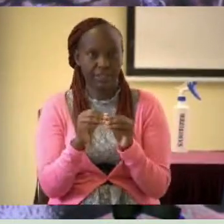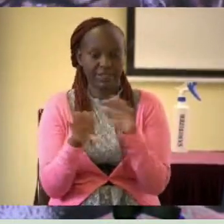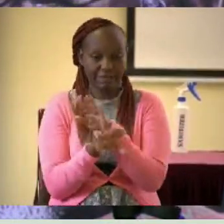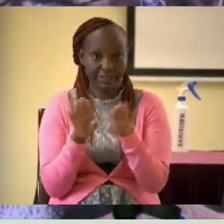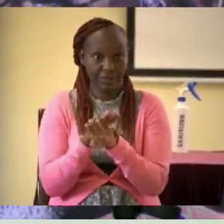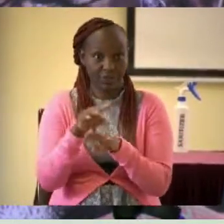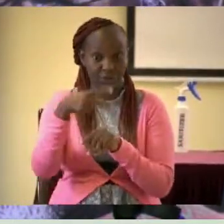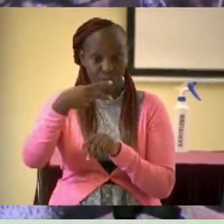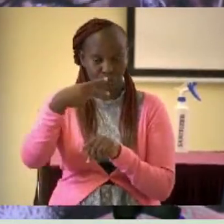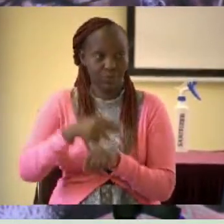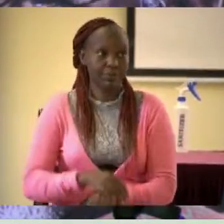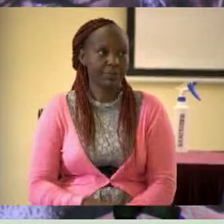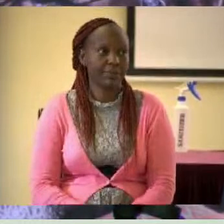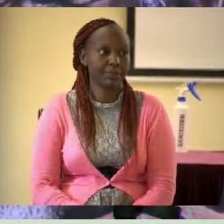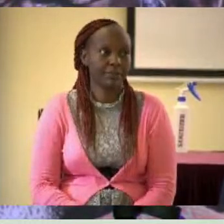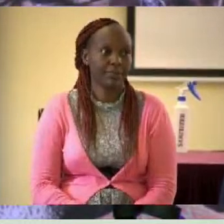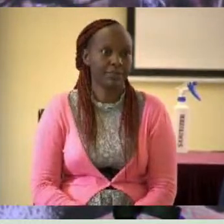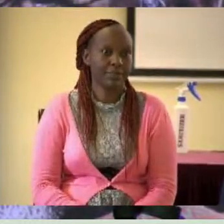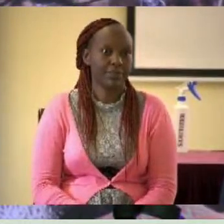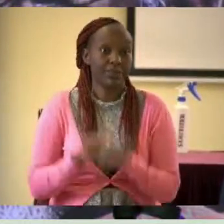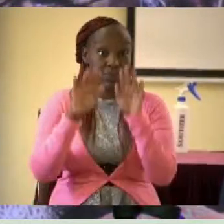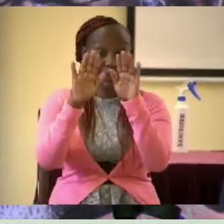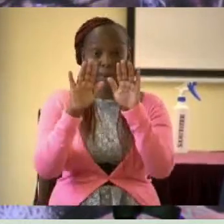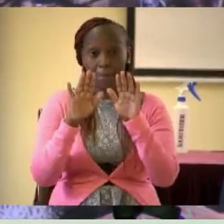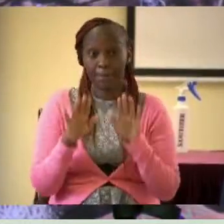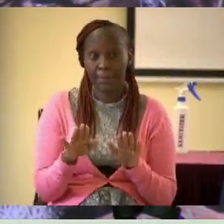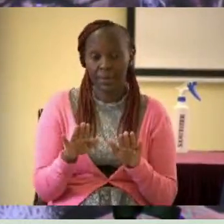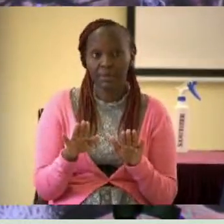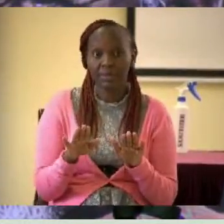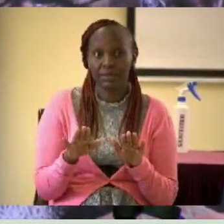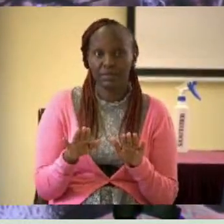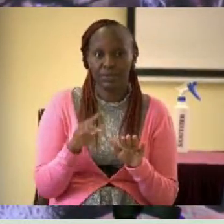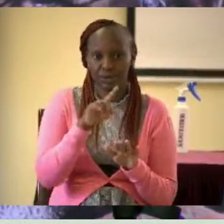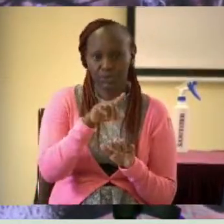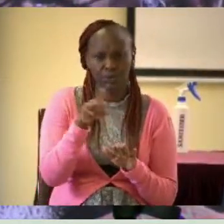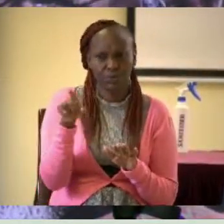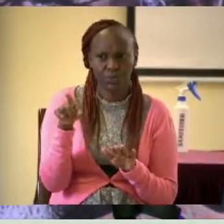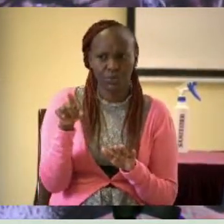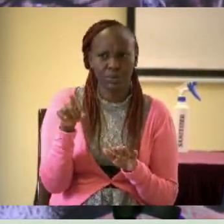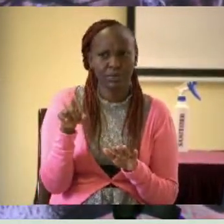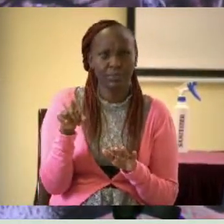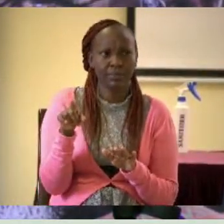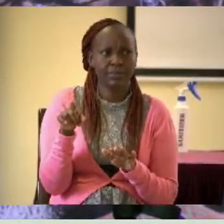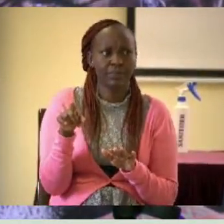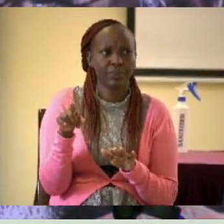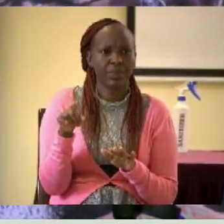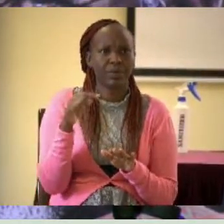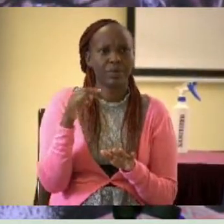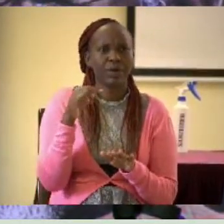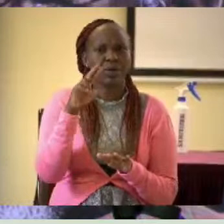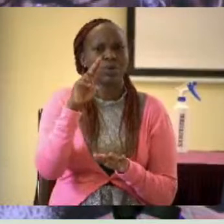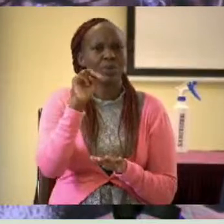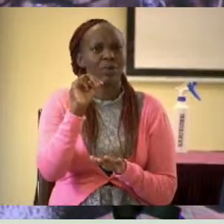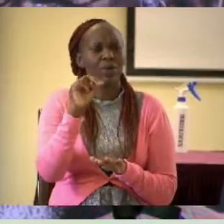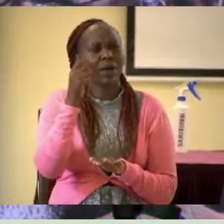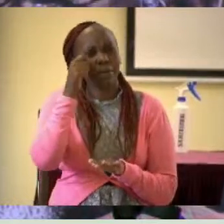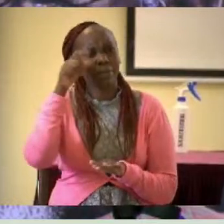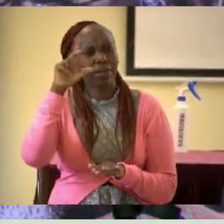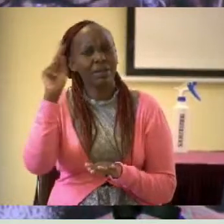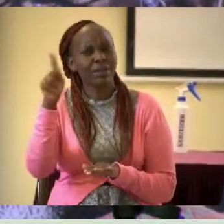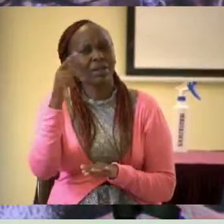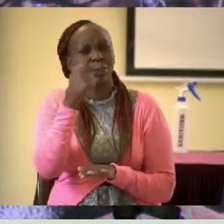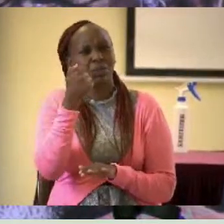presentation. It's important that we all get to know who is Amkeni wa Kenya, who